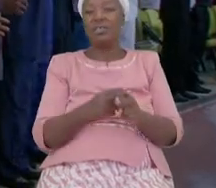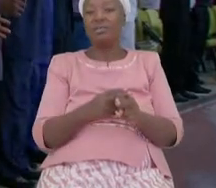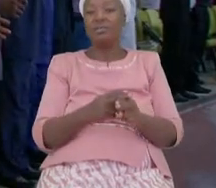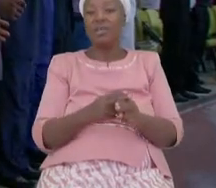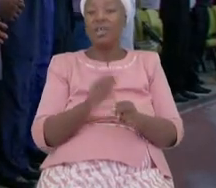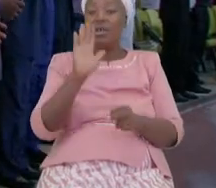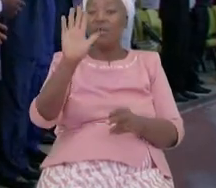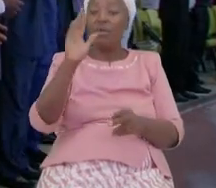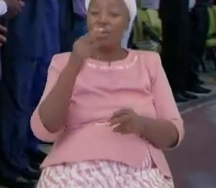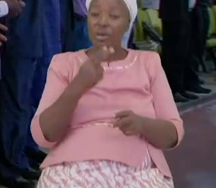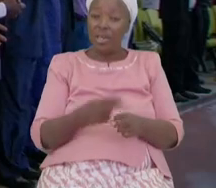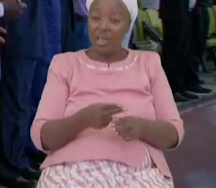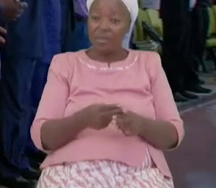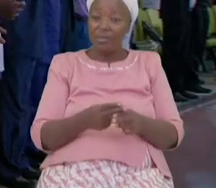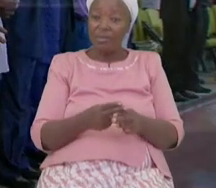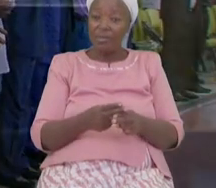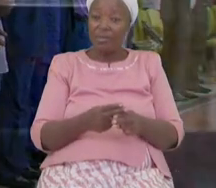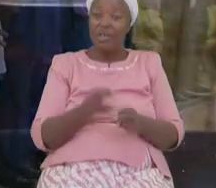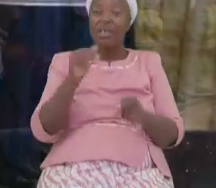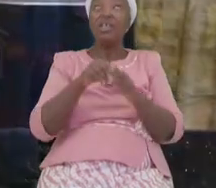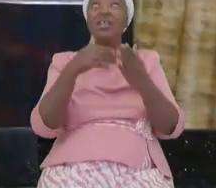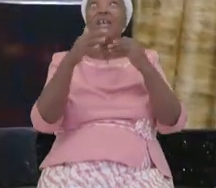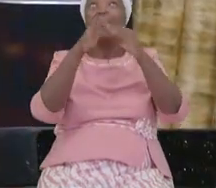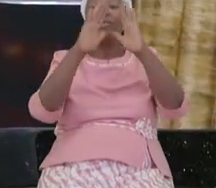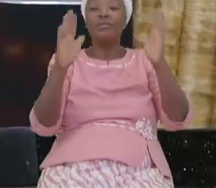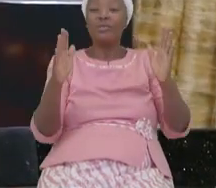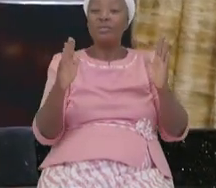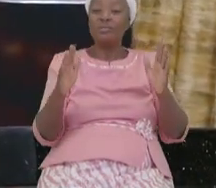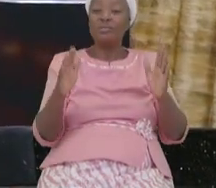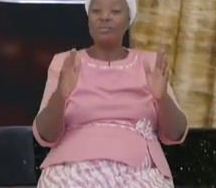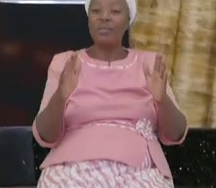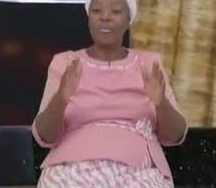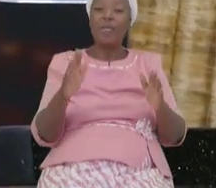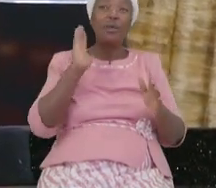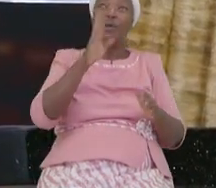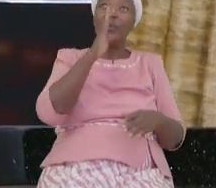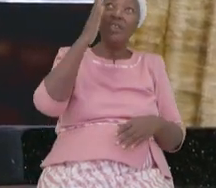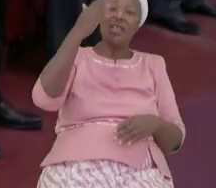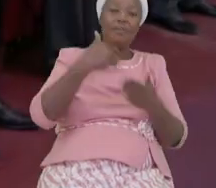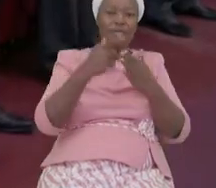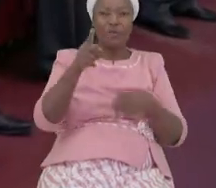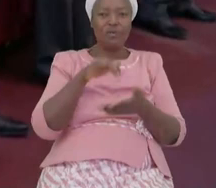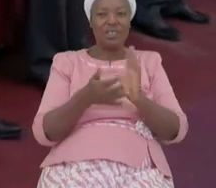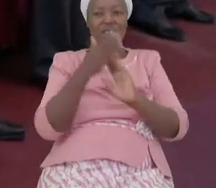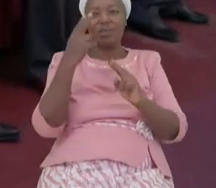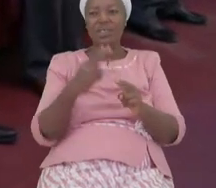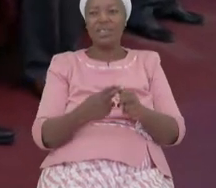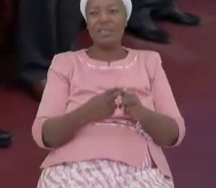Your name in heaven will be there before you